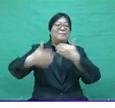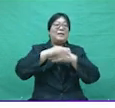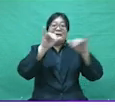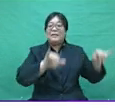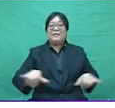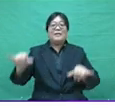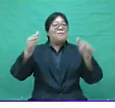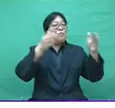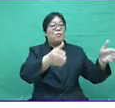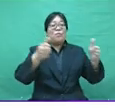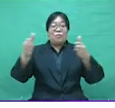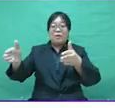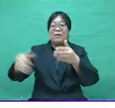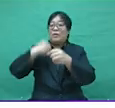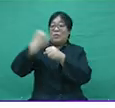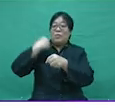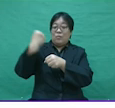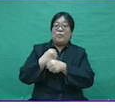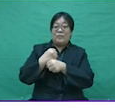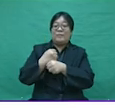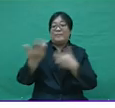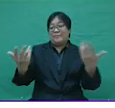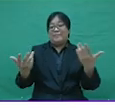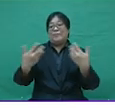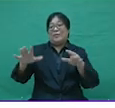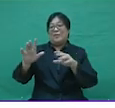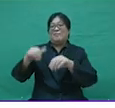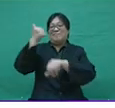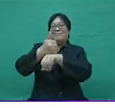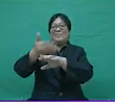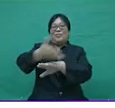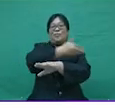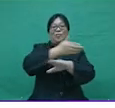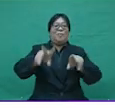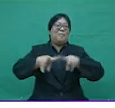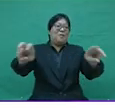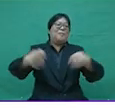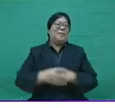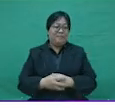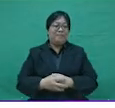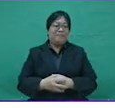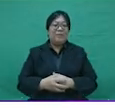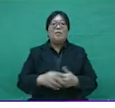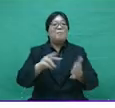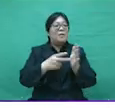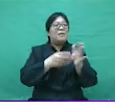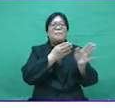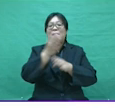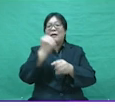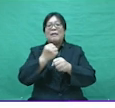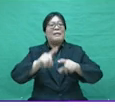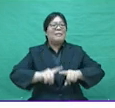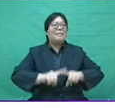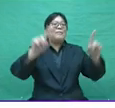the same way of work that has been existing before the pandemic. So the kind of work